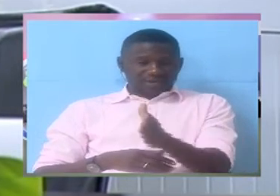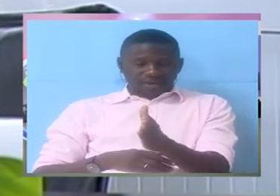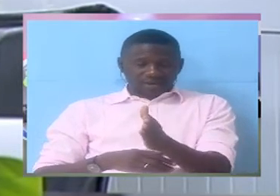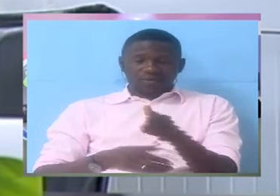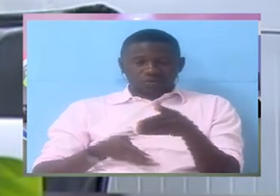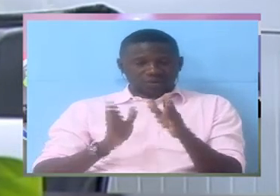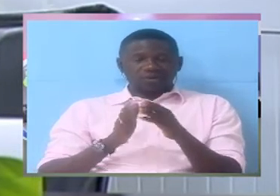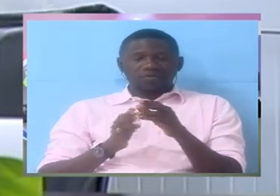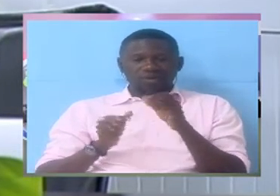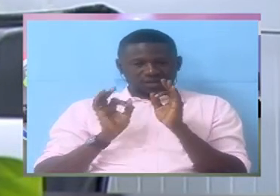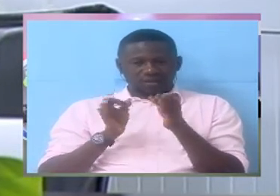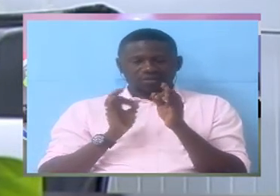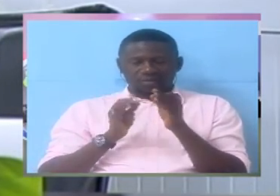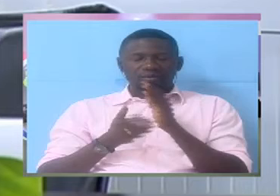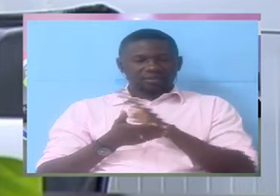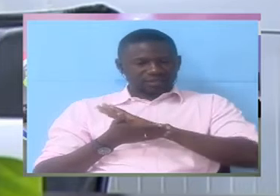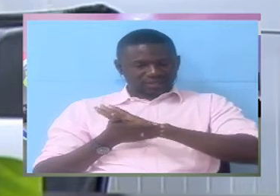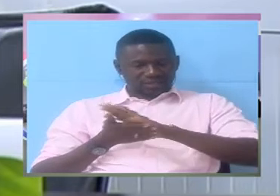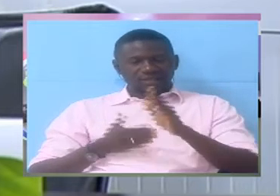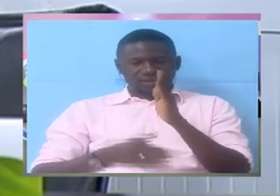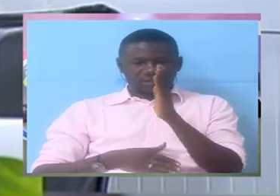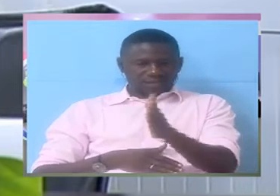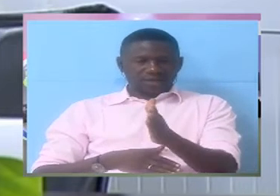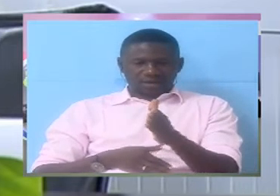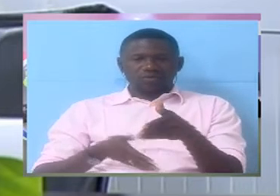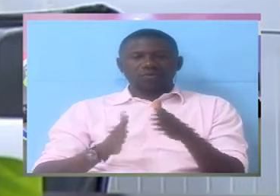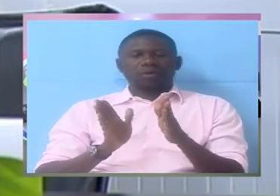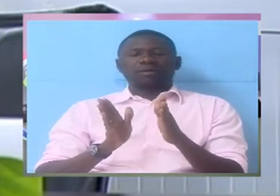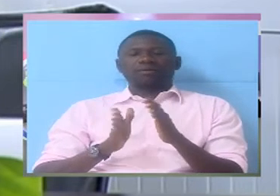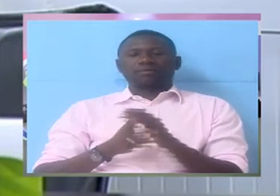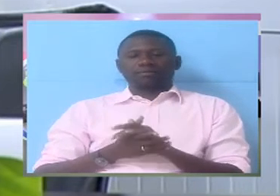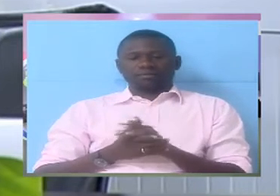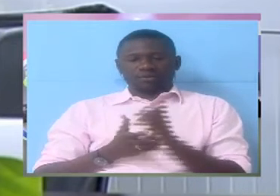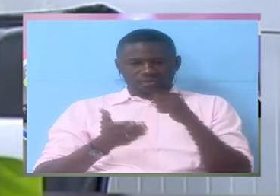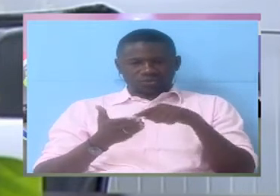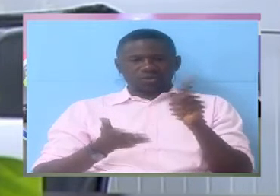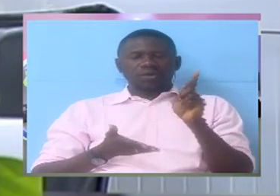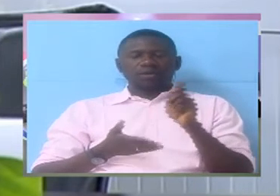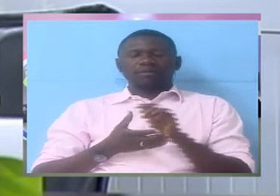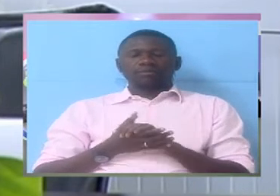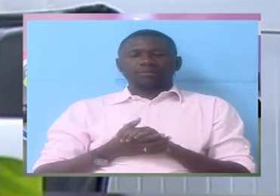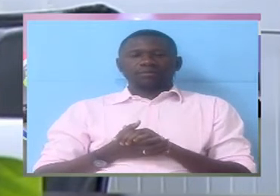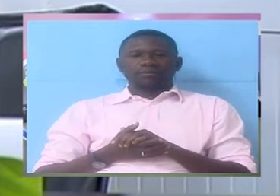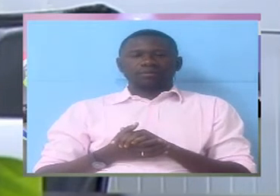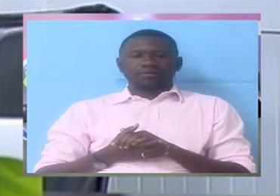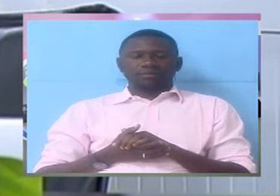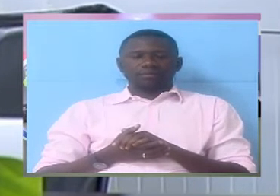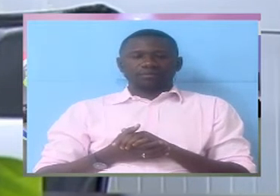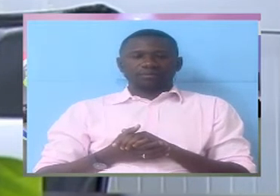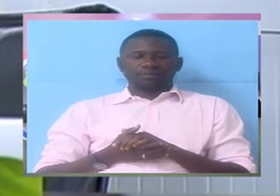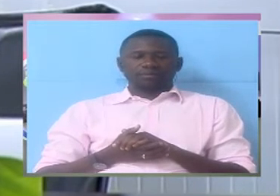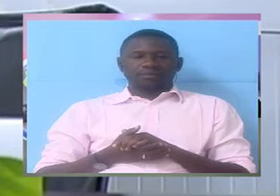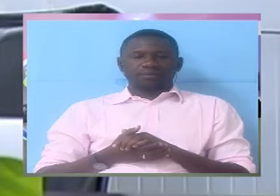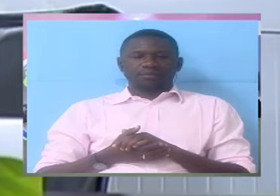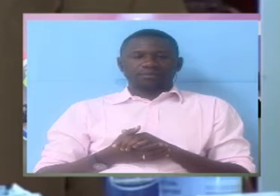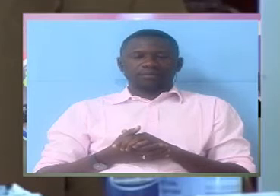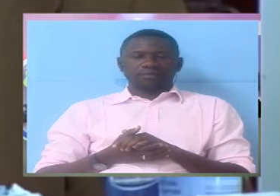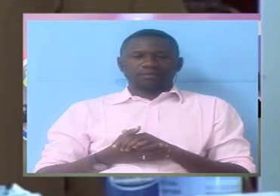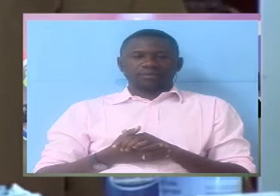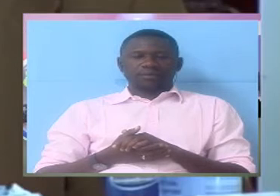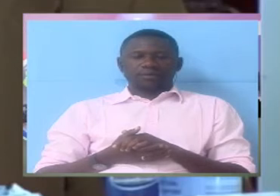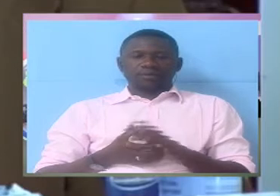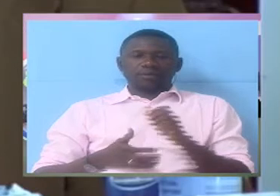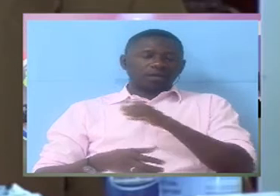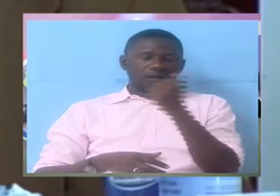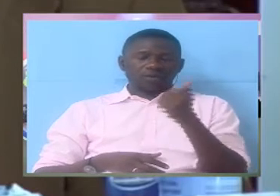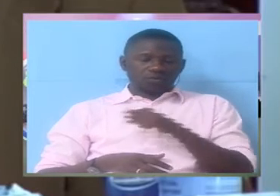Bari itea fote nyami ngulem sila tilindi nguti mo nyanta menkela. And we have been doing that in high profile